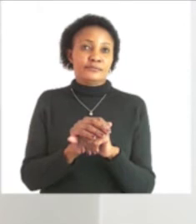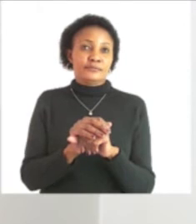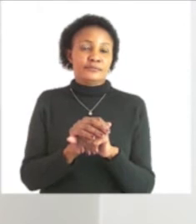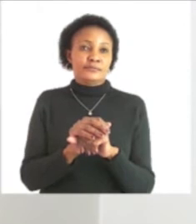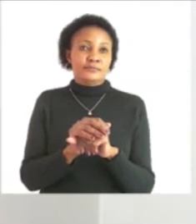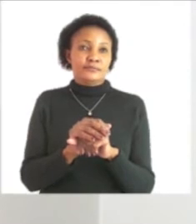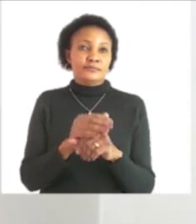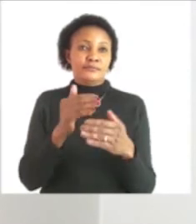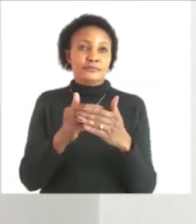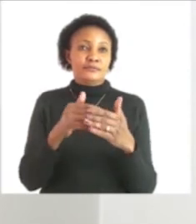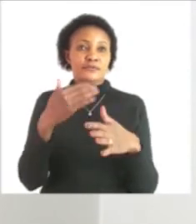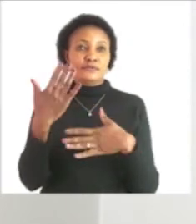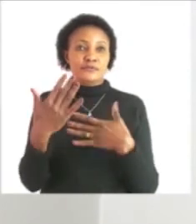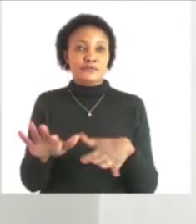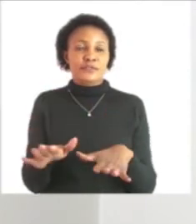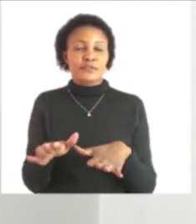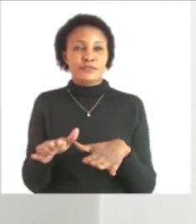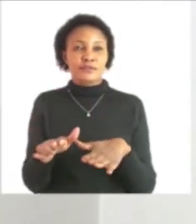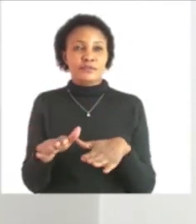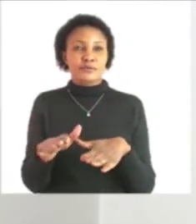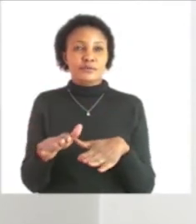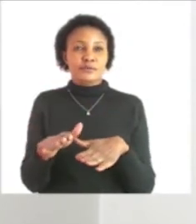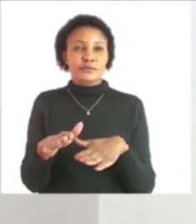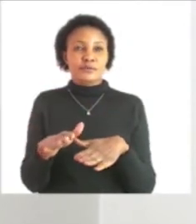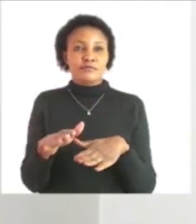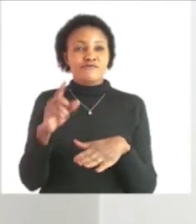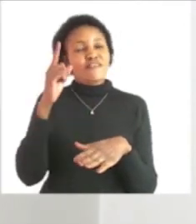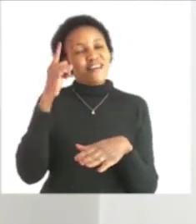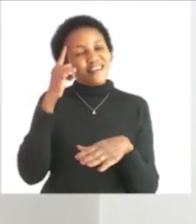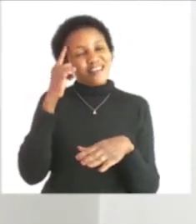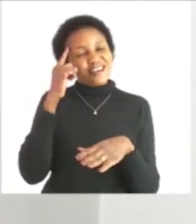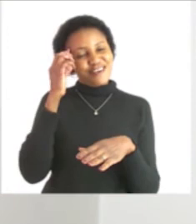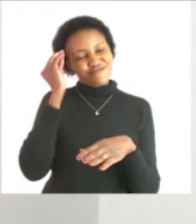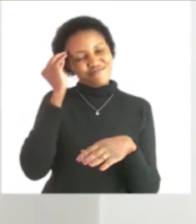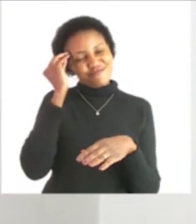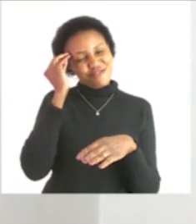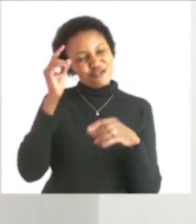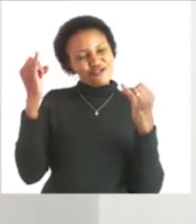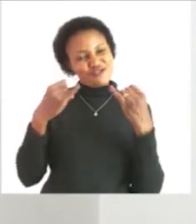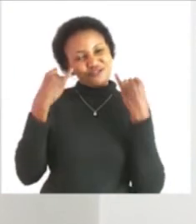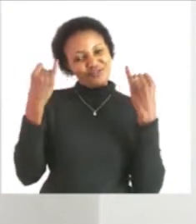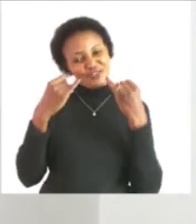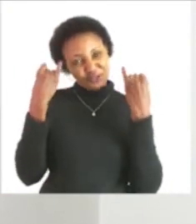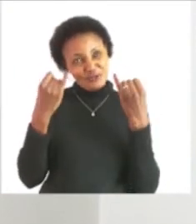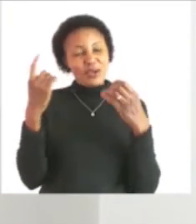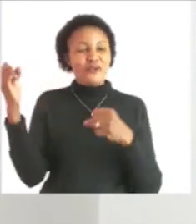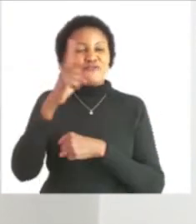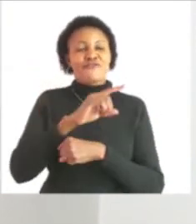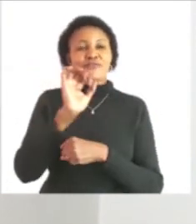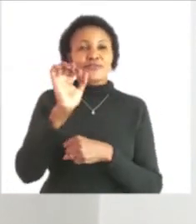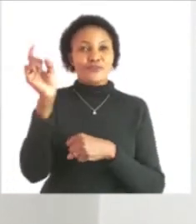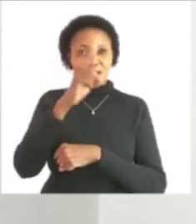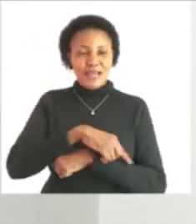Now, before we end our lesson of the day, I'm sure you enjoyed your day, but before we end it